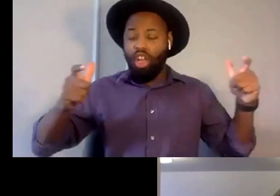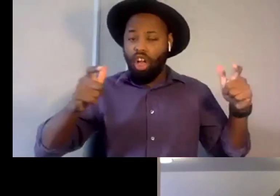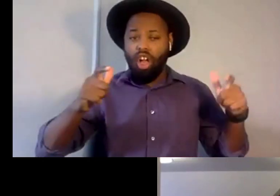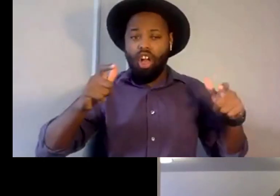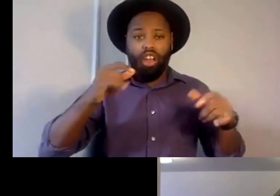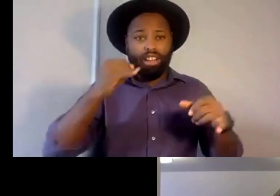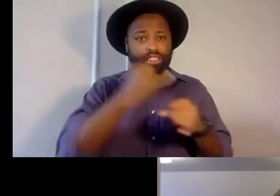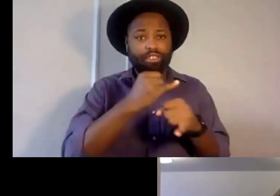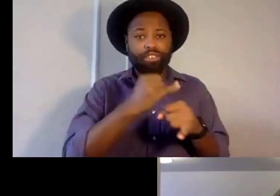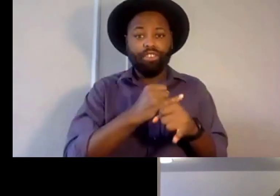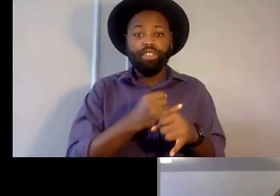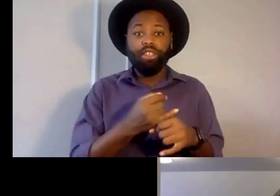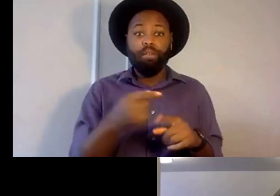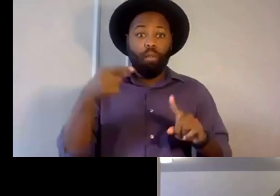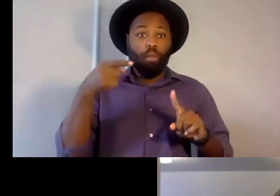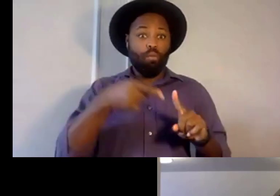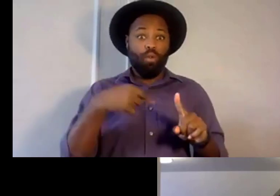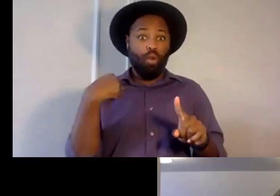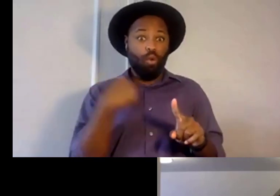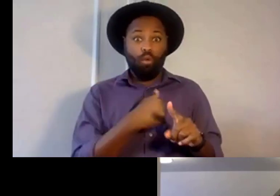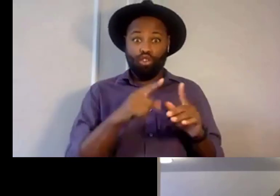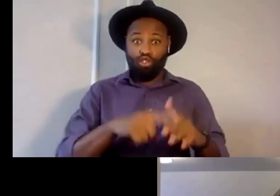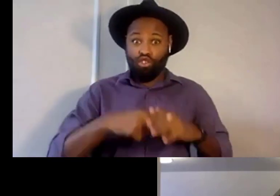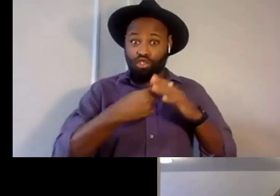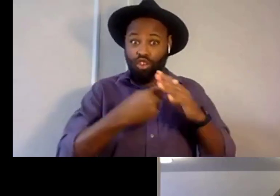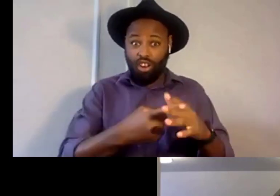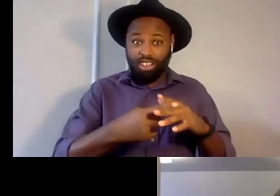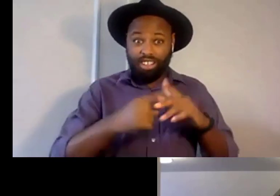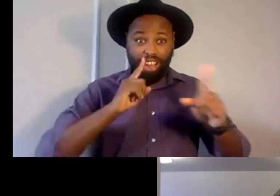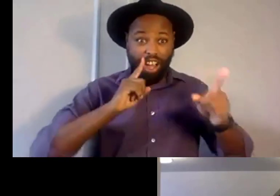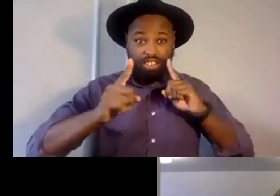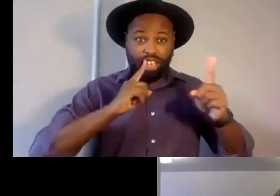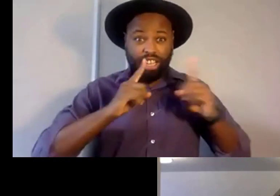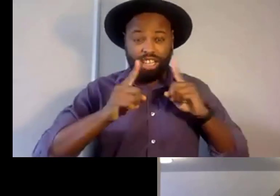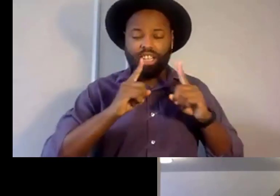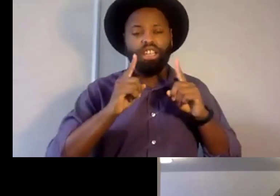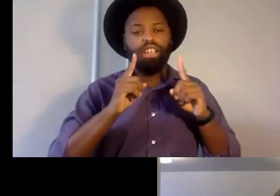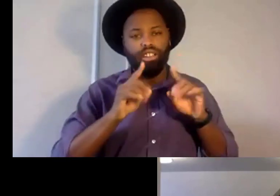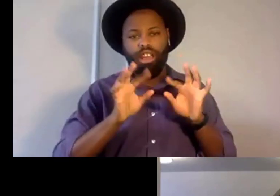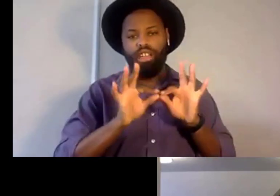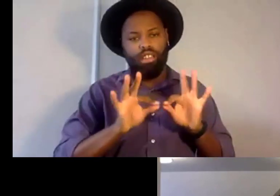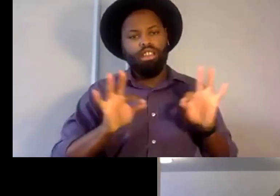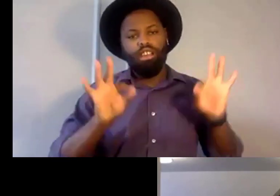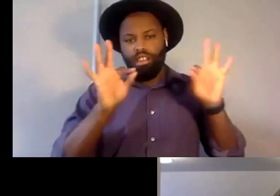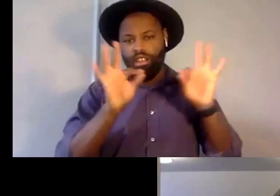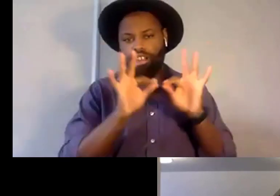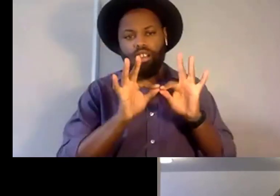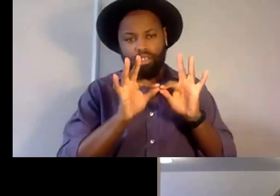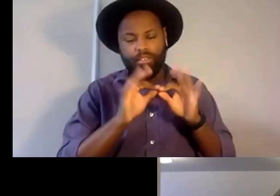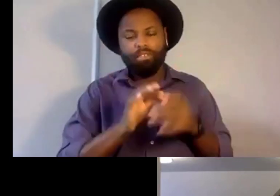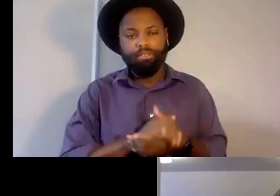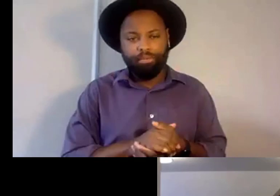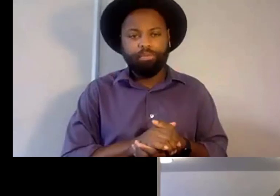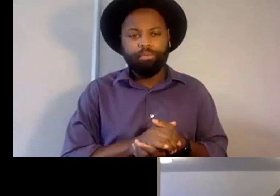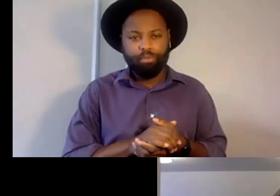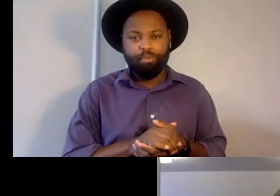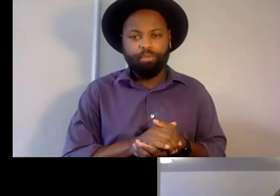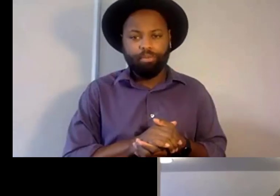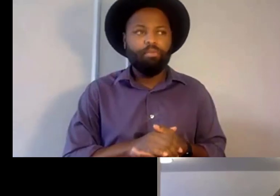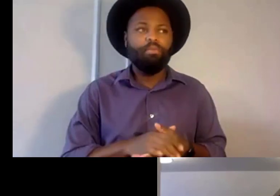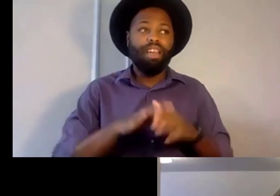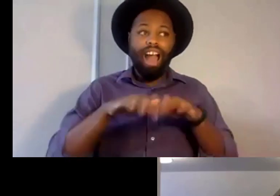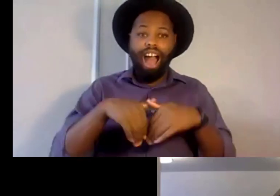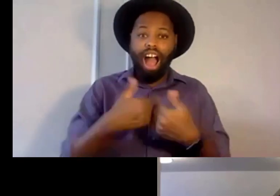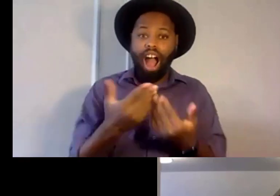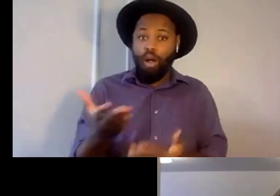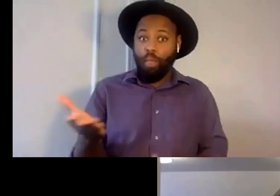think is really important. And in terms of how this, how the past